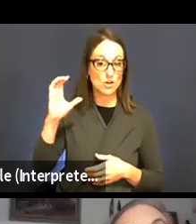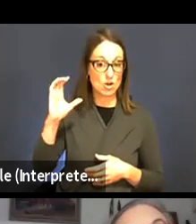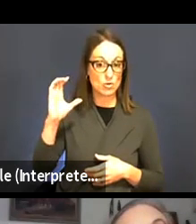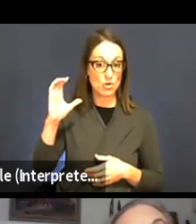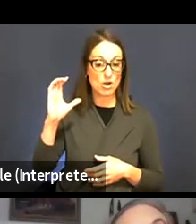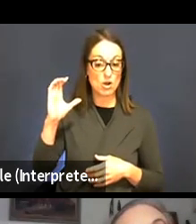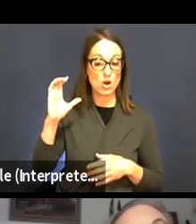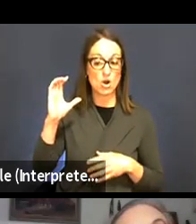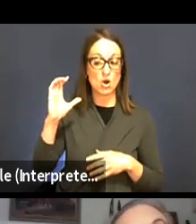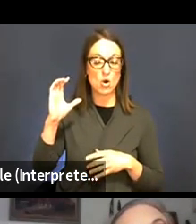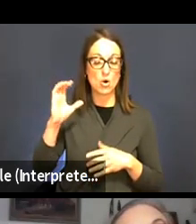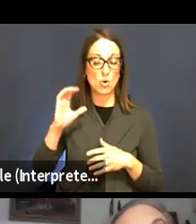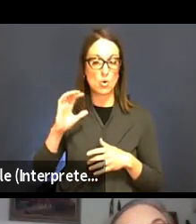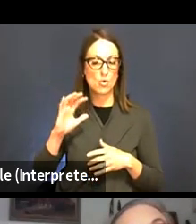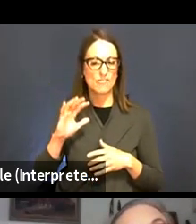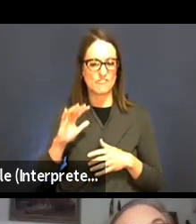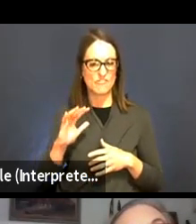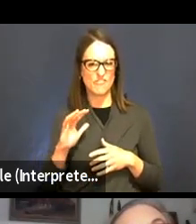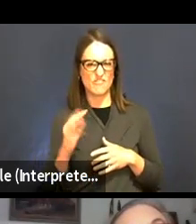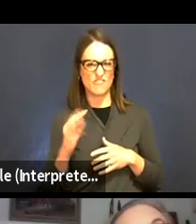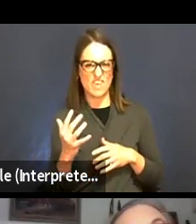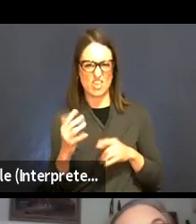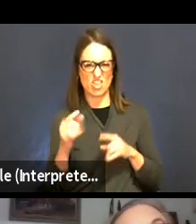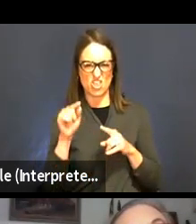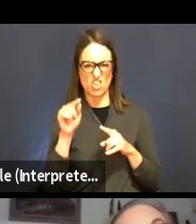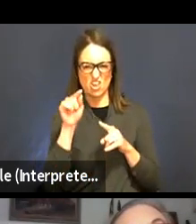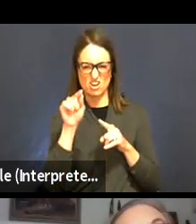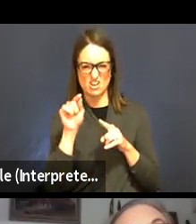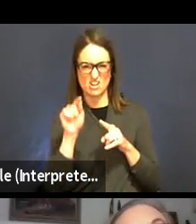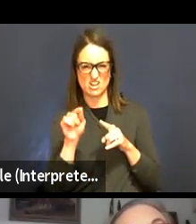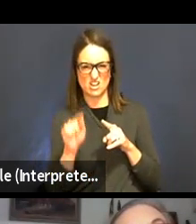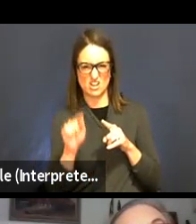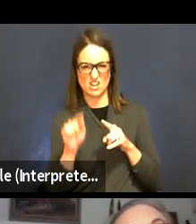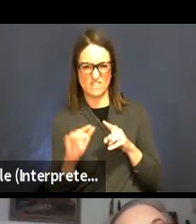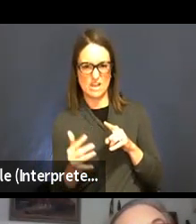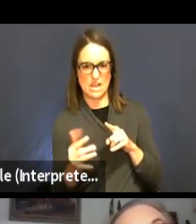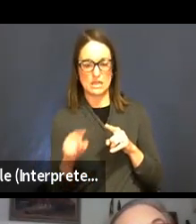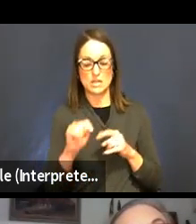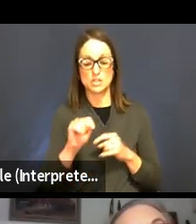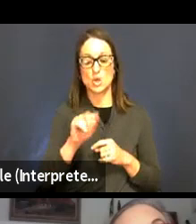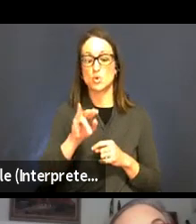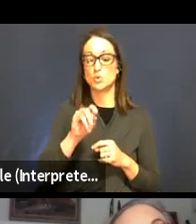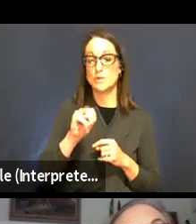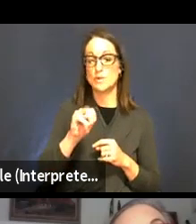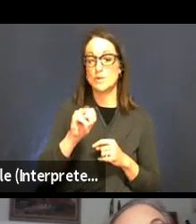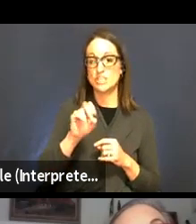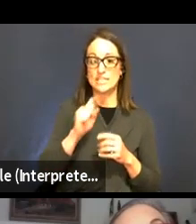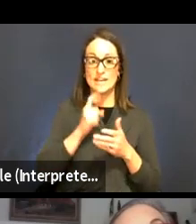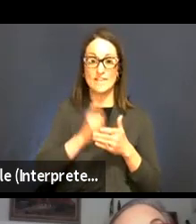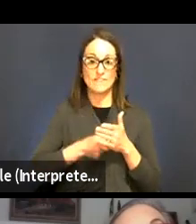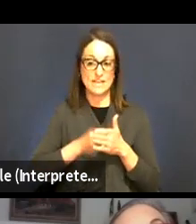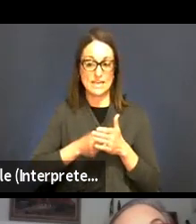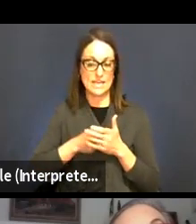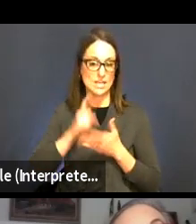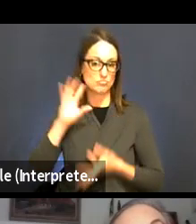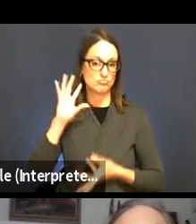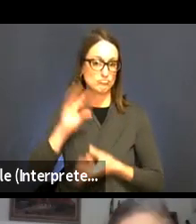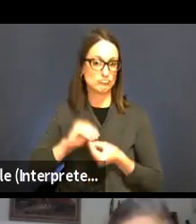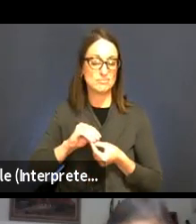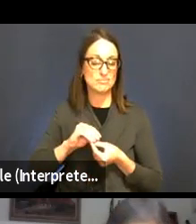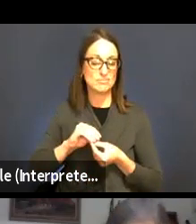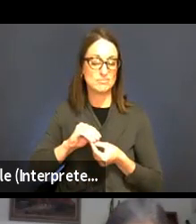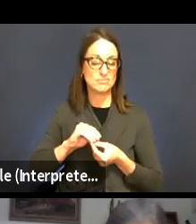fifth line down there. Our tuition and fees this year totaled just under $10,000